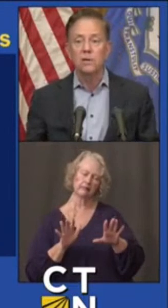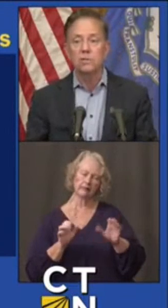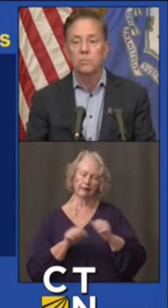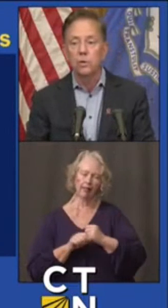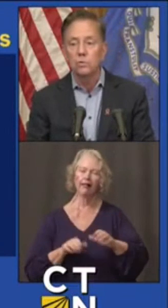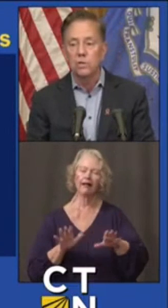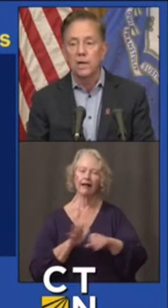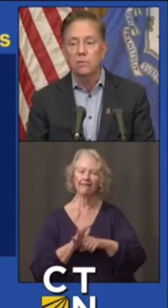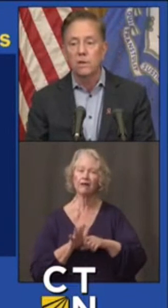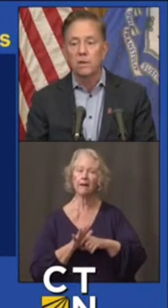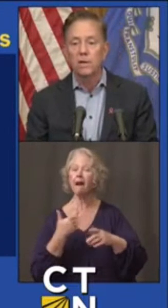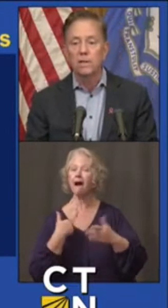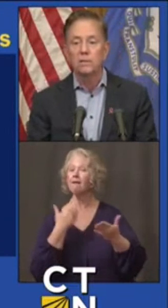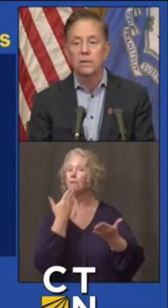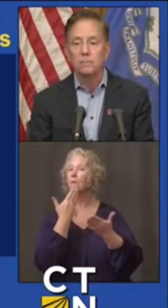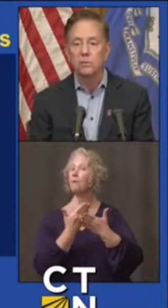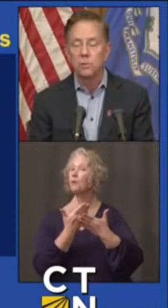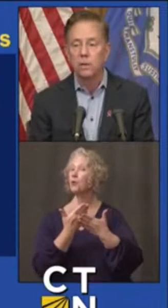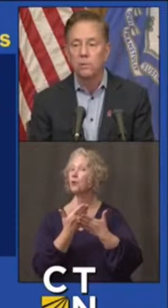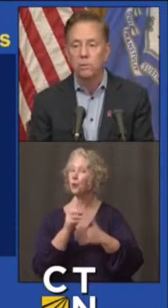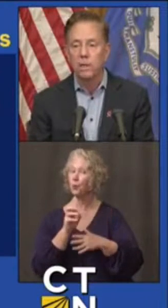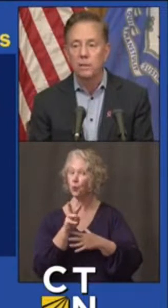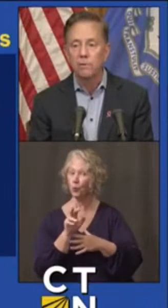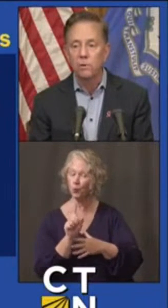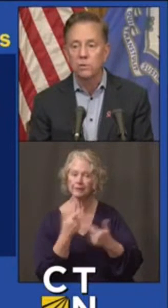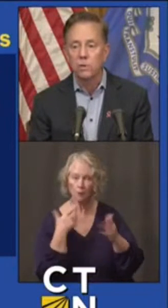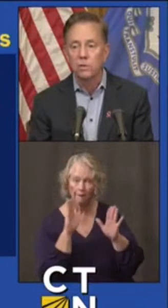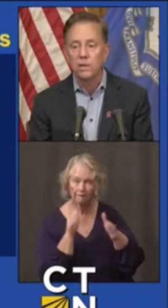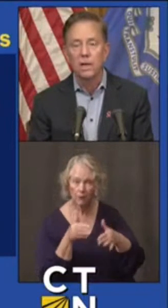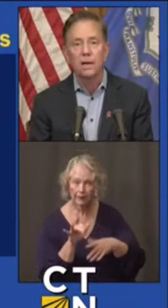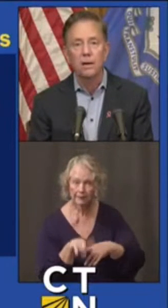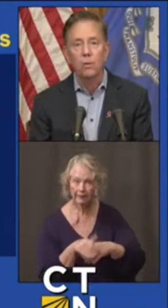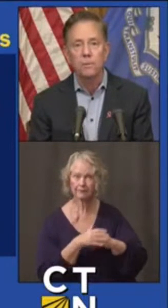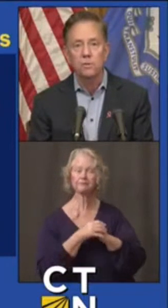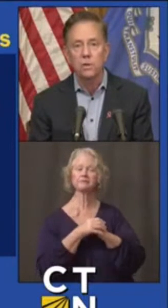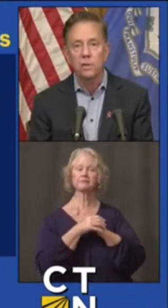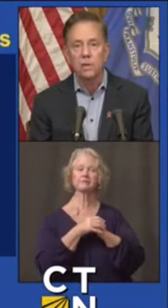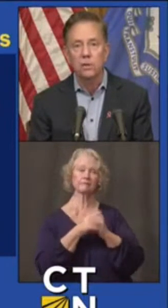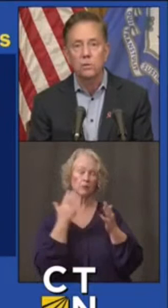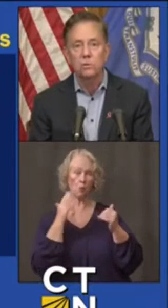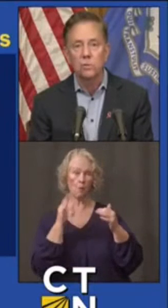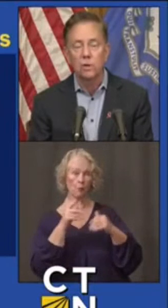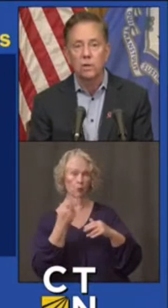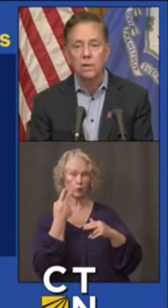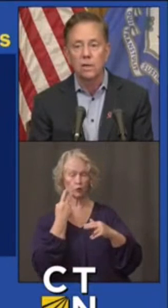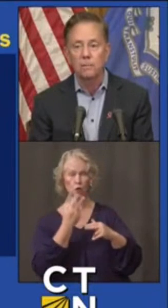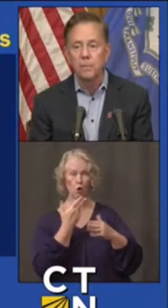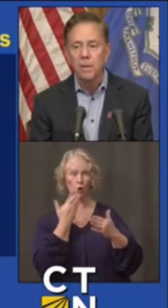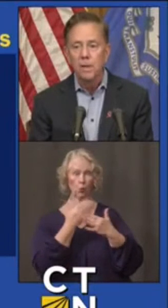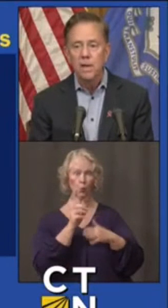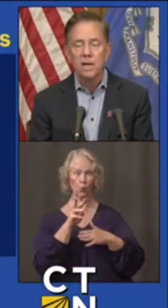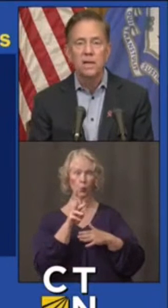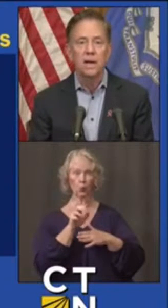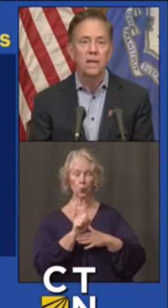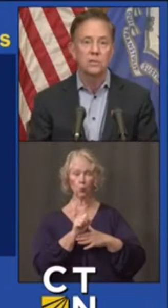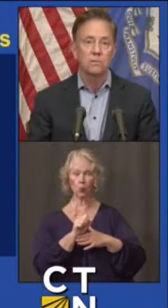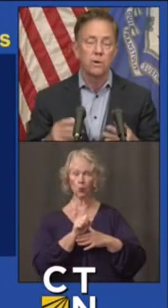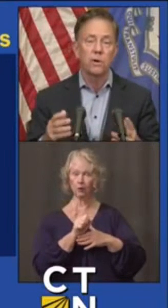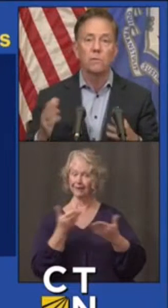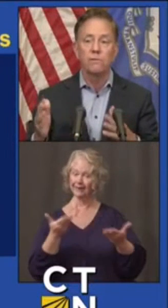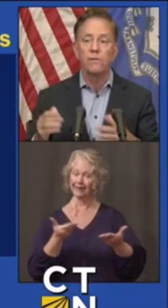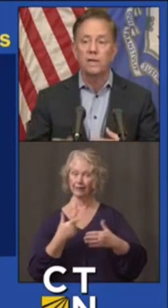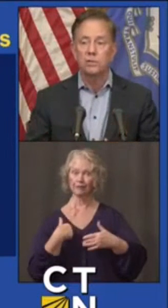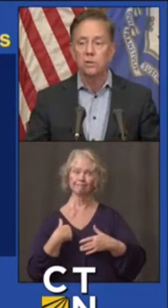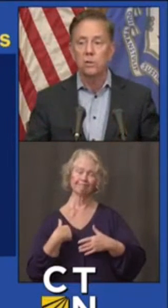you there is some good news out there, and that's what I really would like to focus on today. I hope you saw the good news regarding Connecticut's very